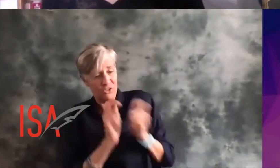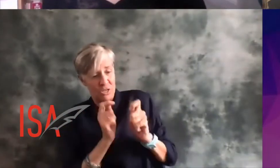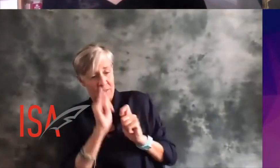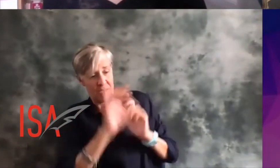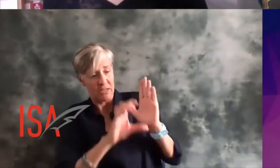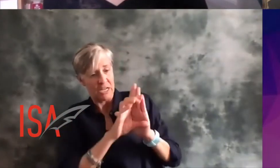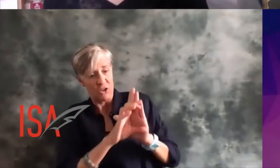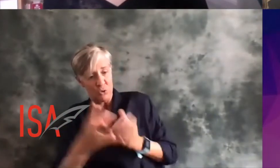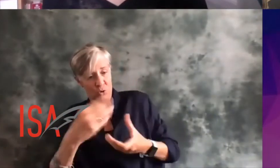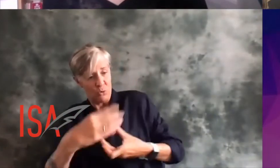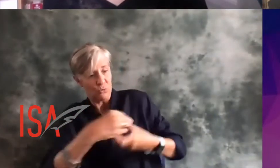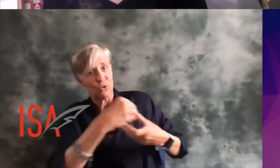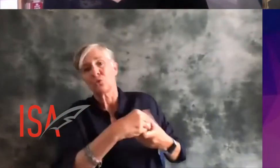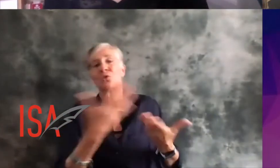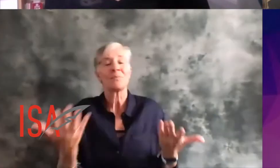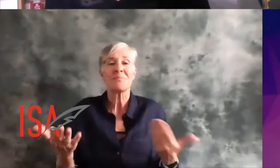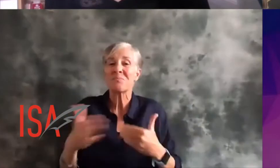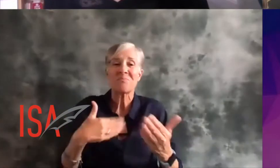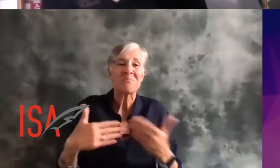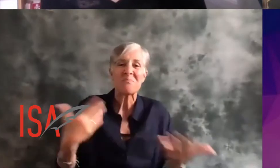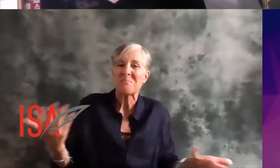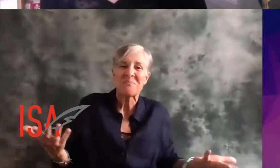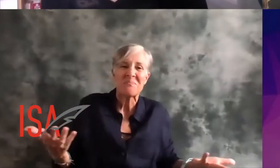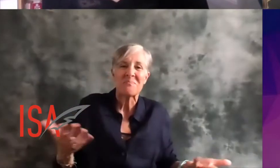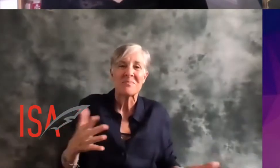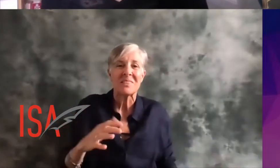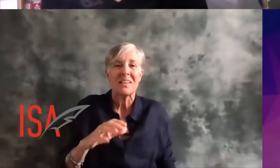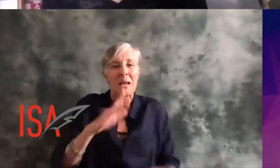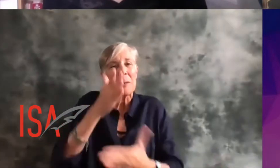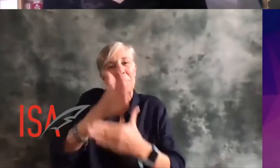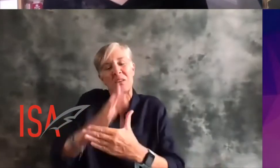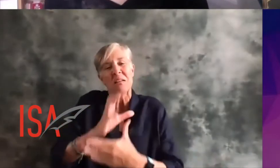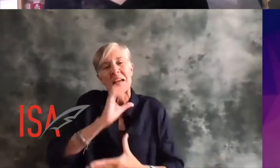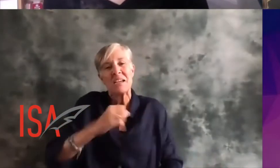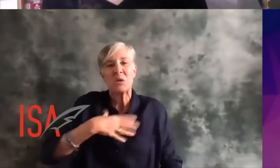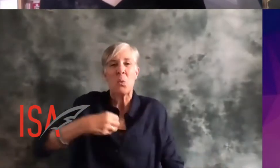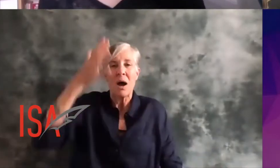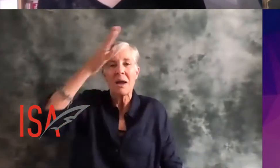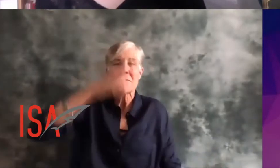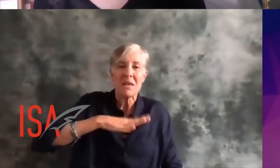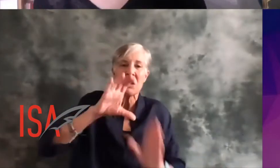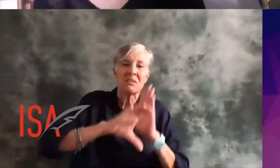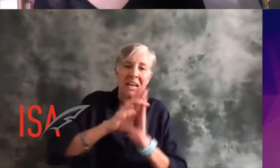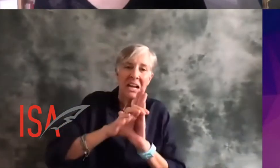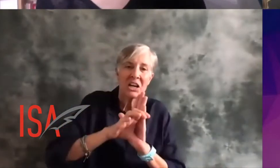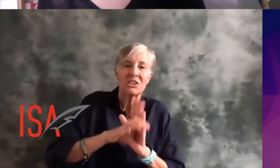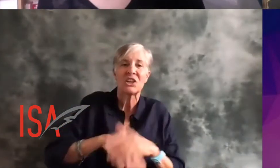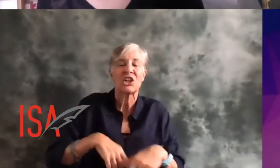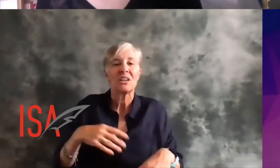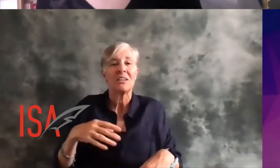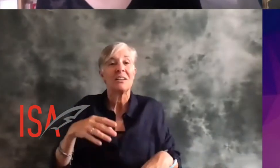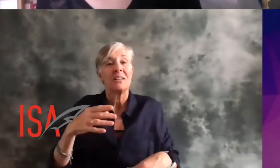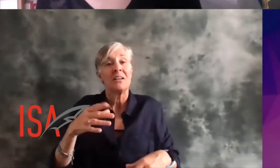you have, even if they are a middle-aged white male character played by Ryan